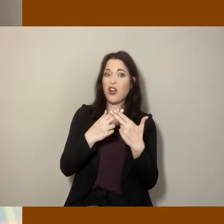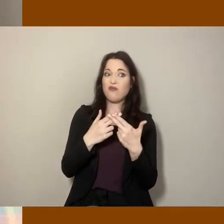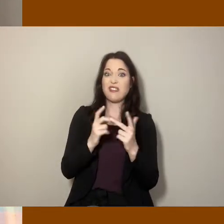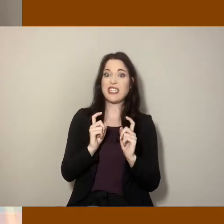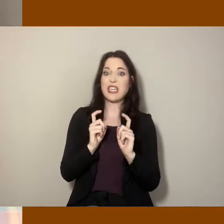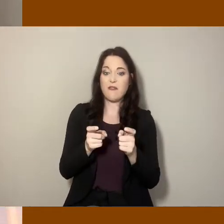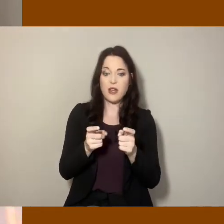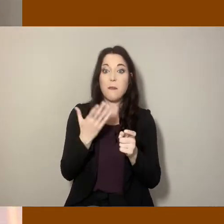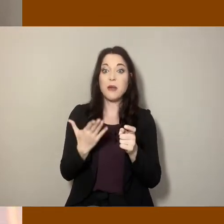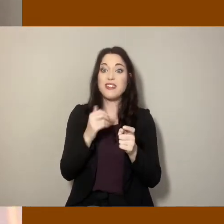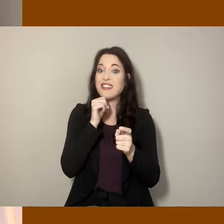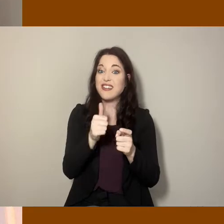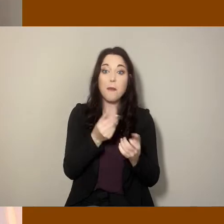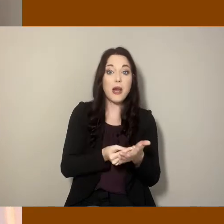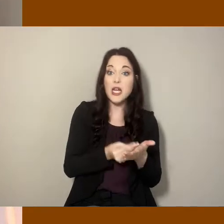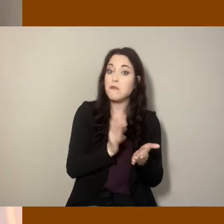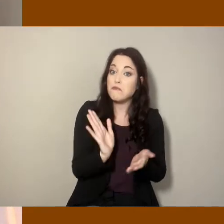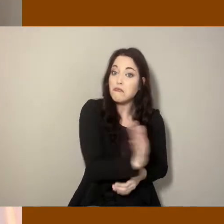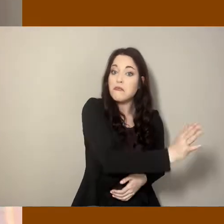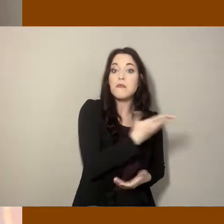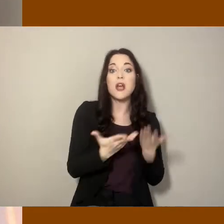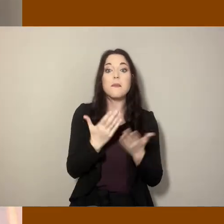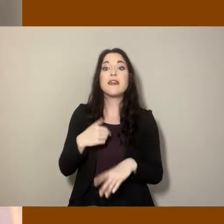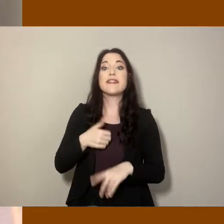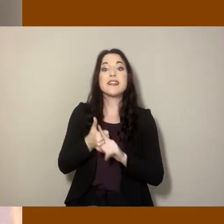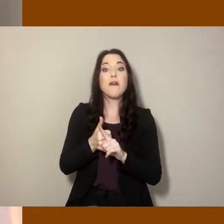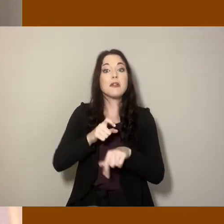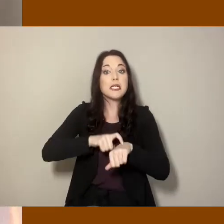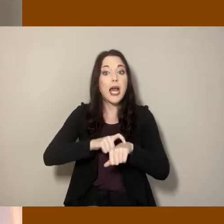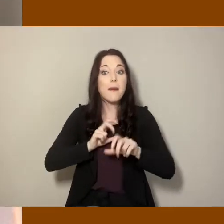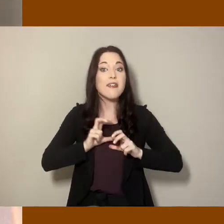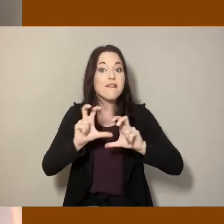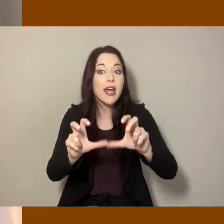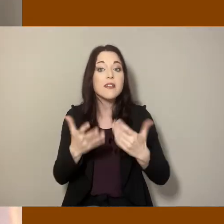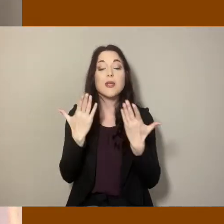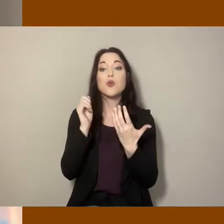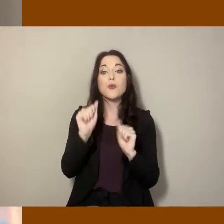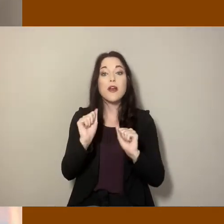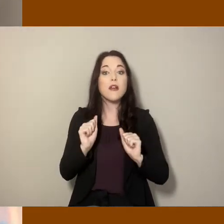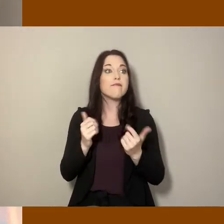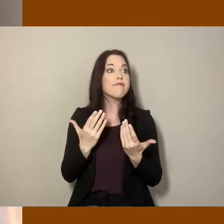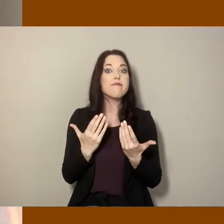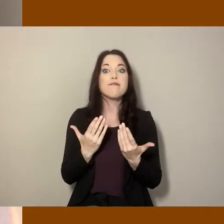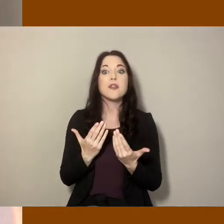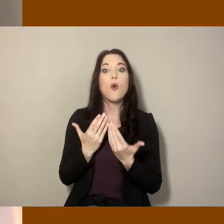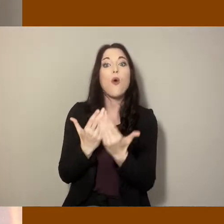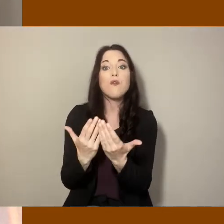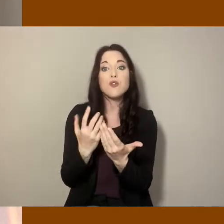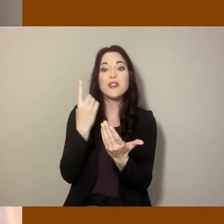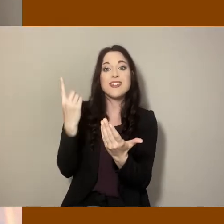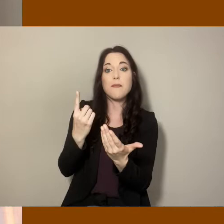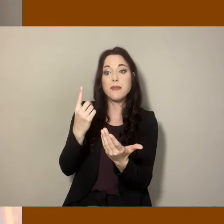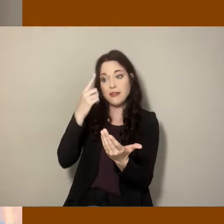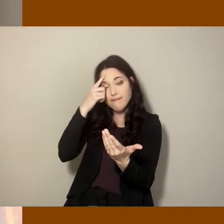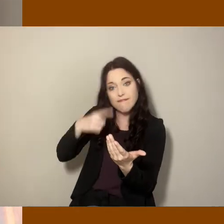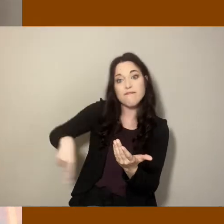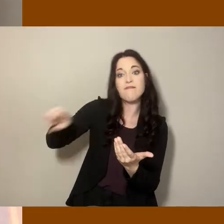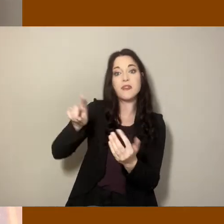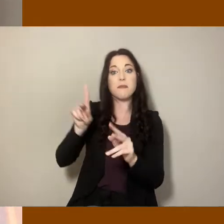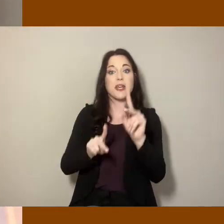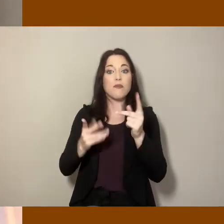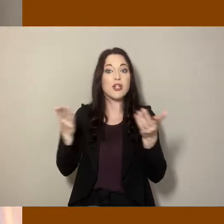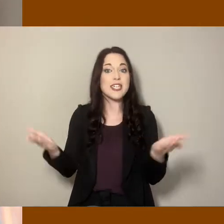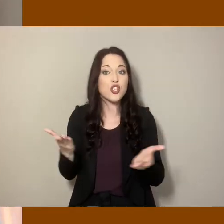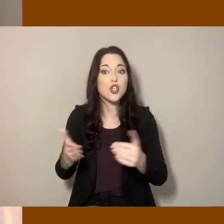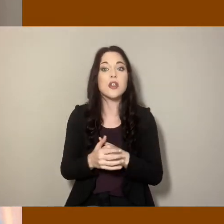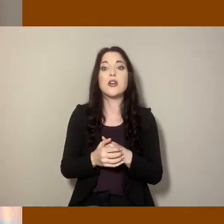be time, it may be something that you can offer to the congregation as a whole. It may be